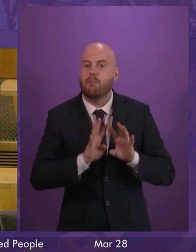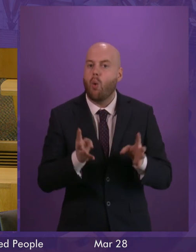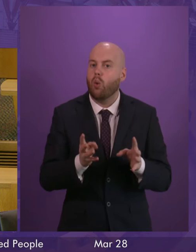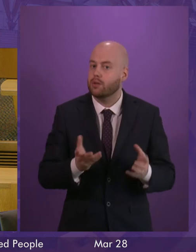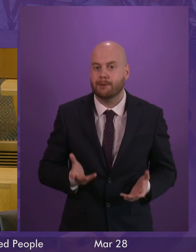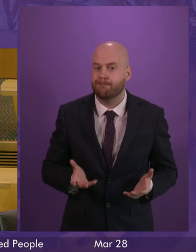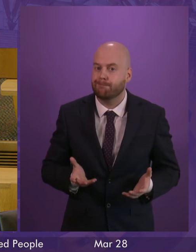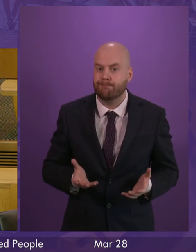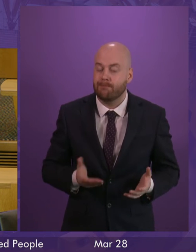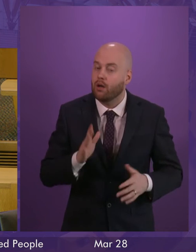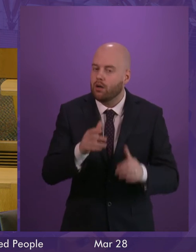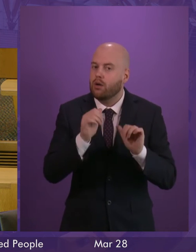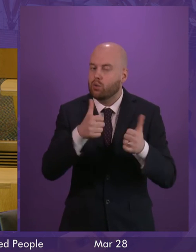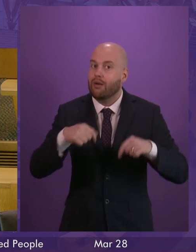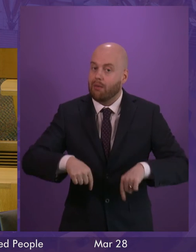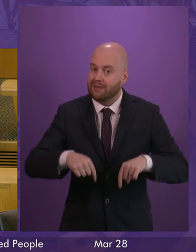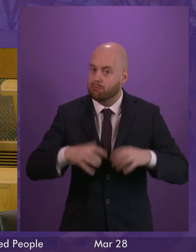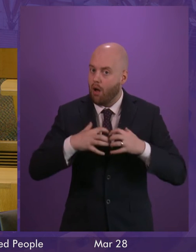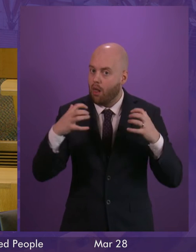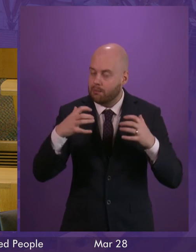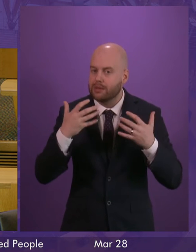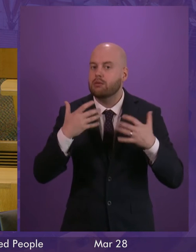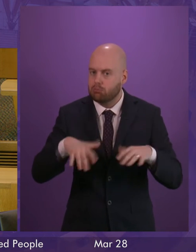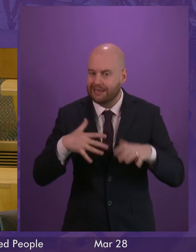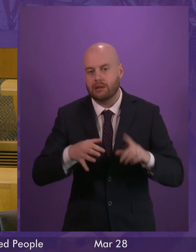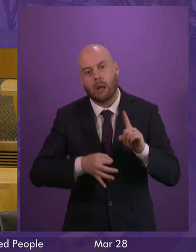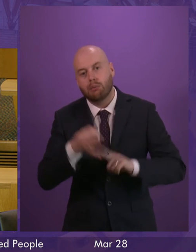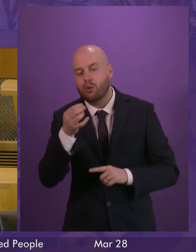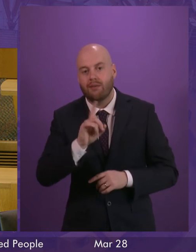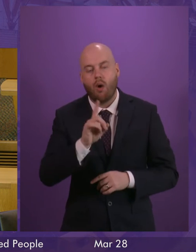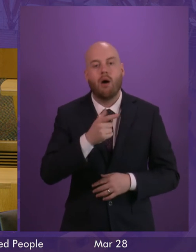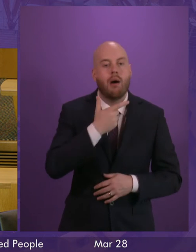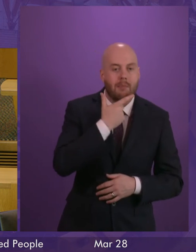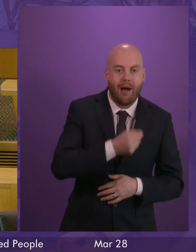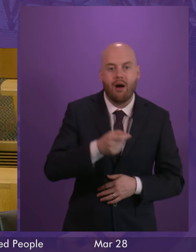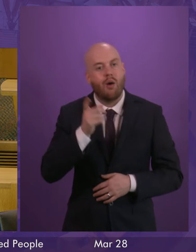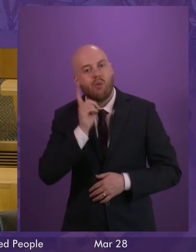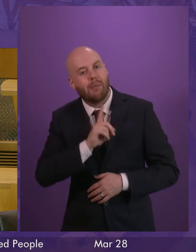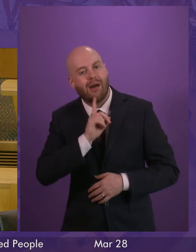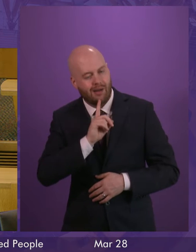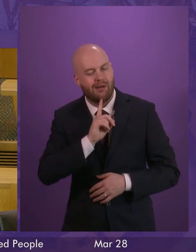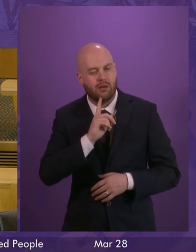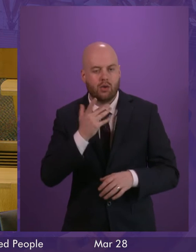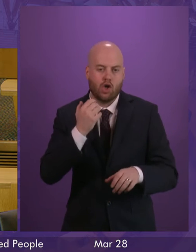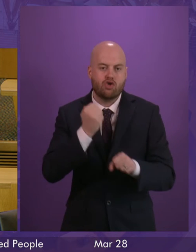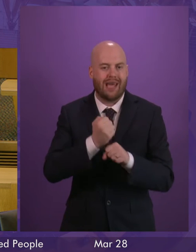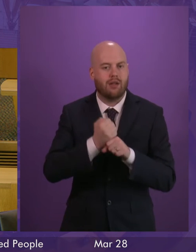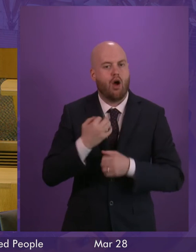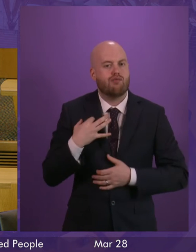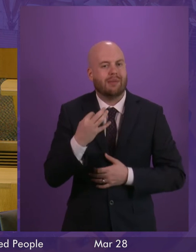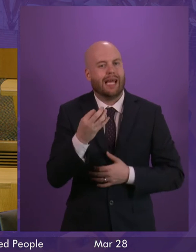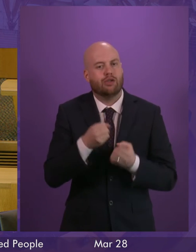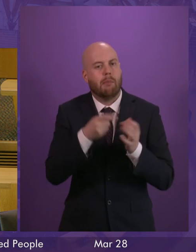that this parliament moved mountains with its Gender Representation Bill, but there still, I think, is a job of work to see